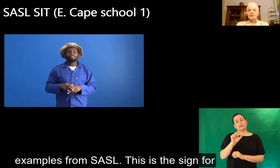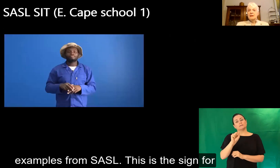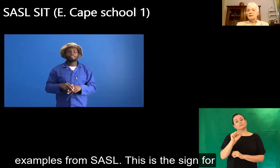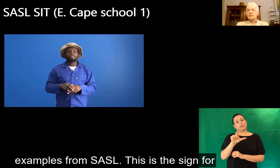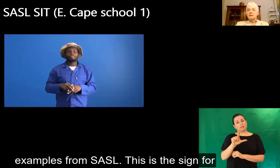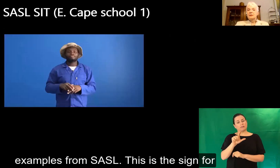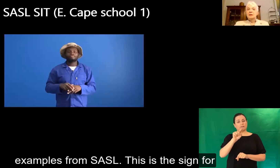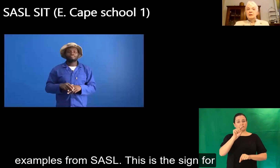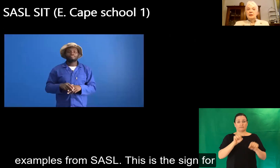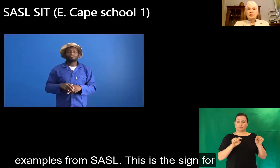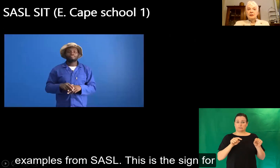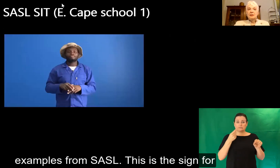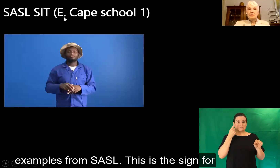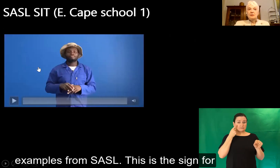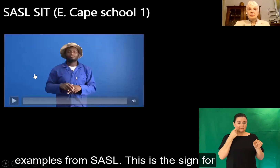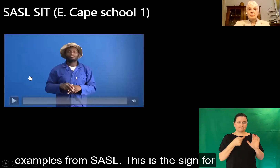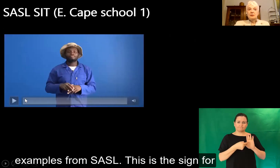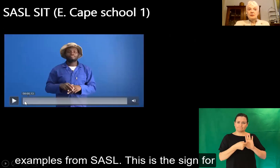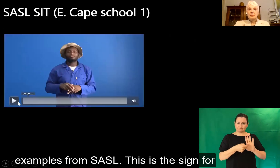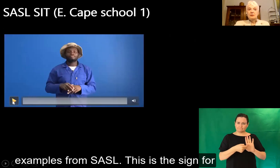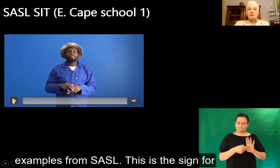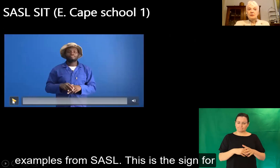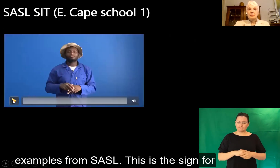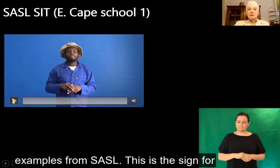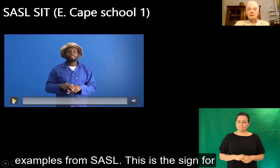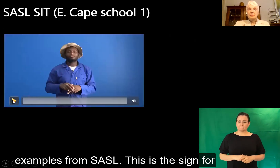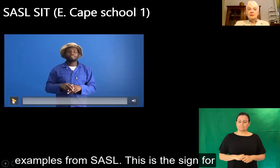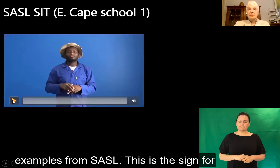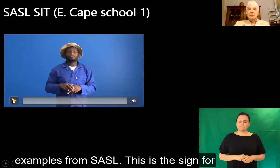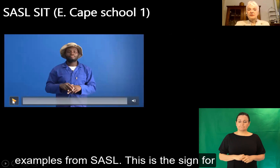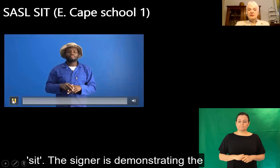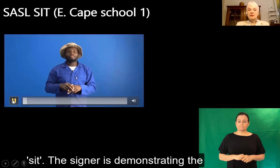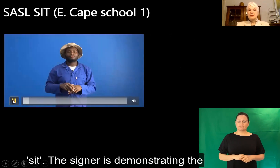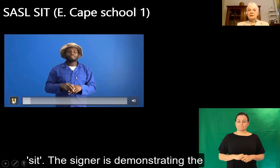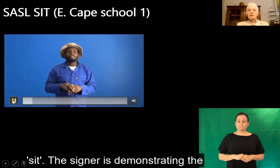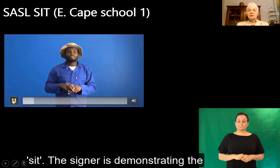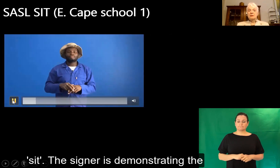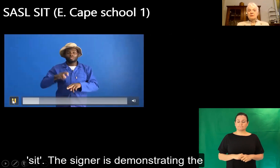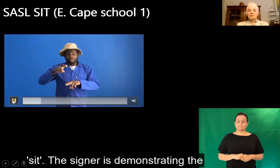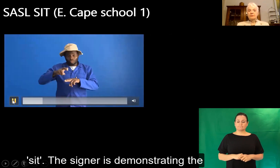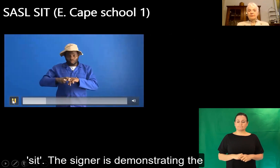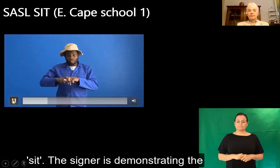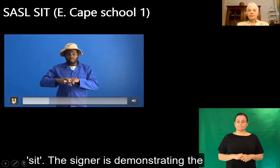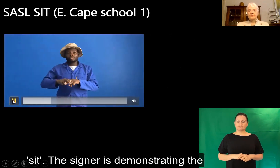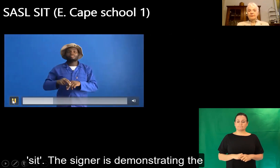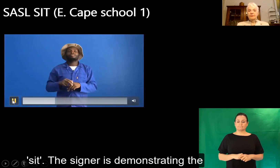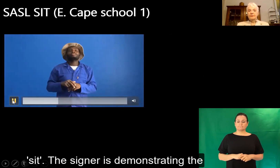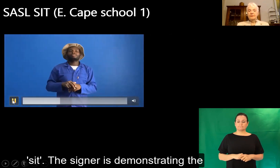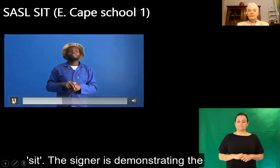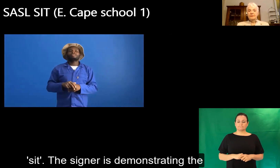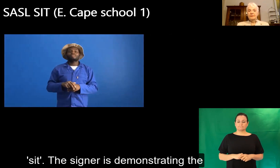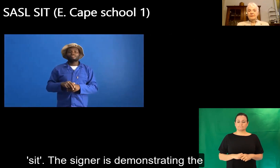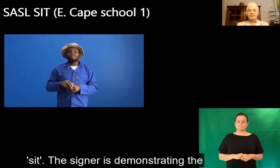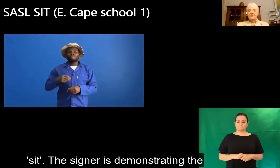from SALS. Here's the sign for sit.